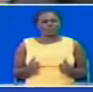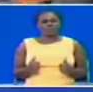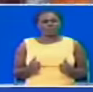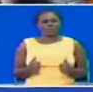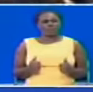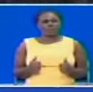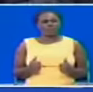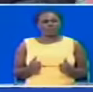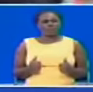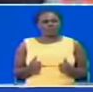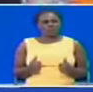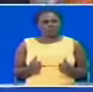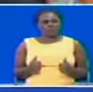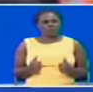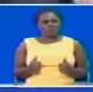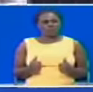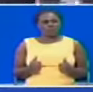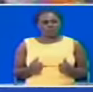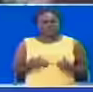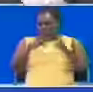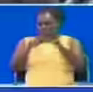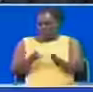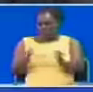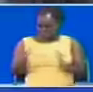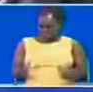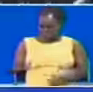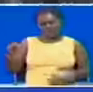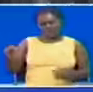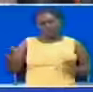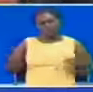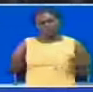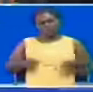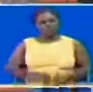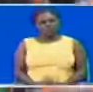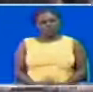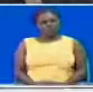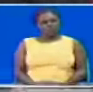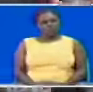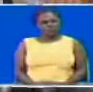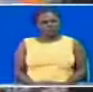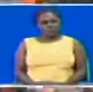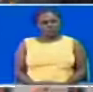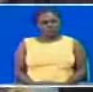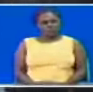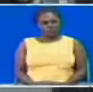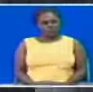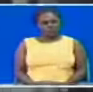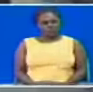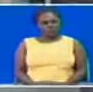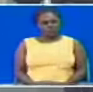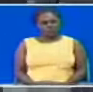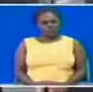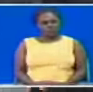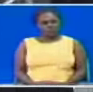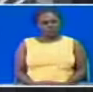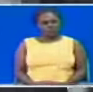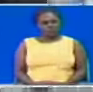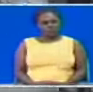NASA! NASA! Timothy Otieno, KTN News. NASA! NASA! NASA!